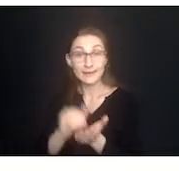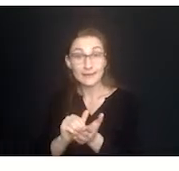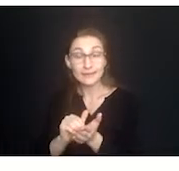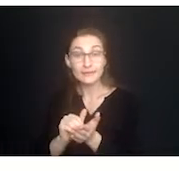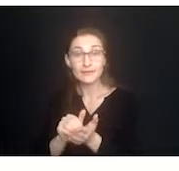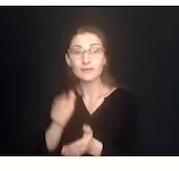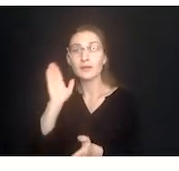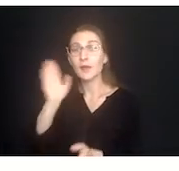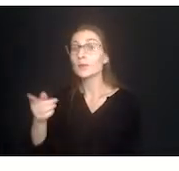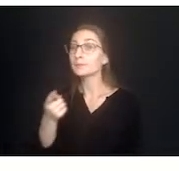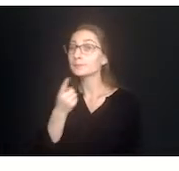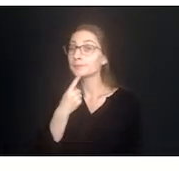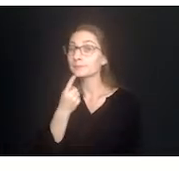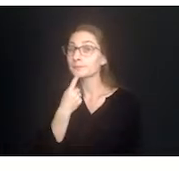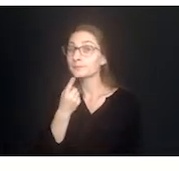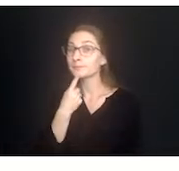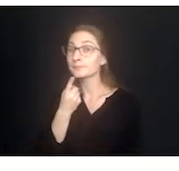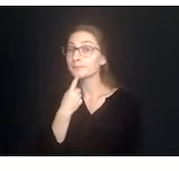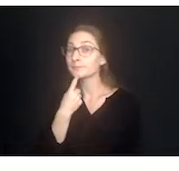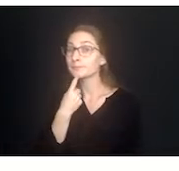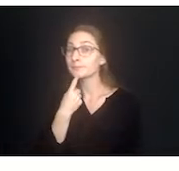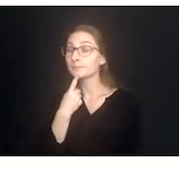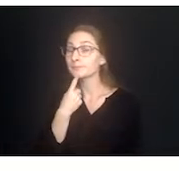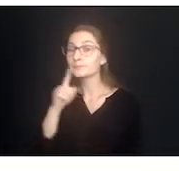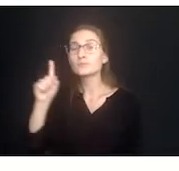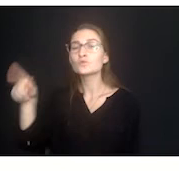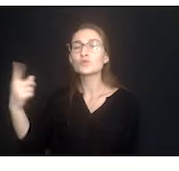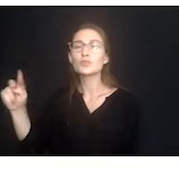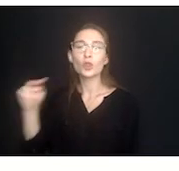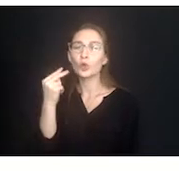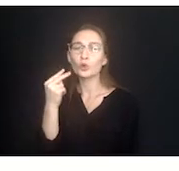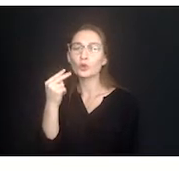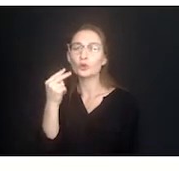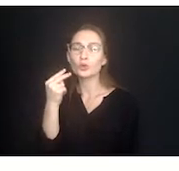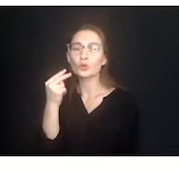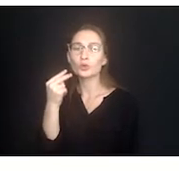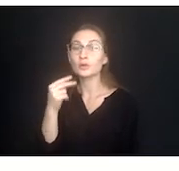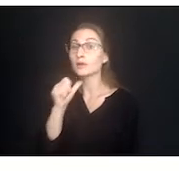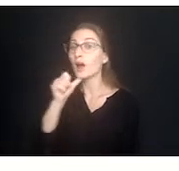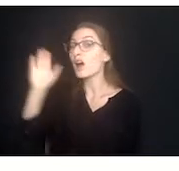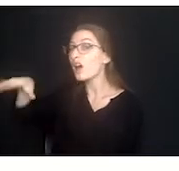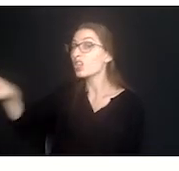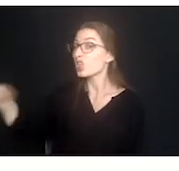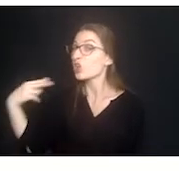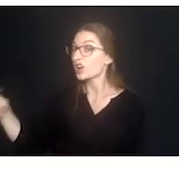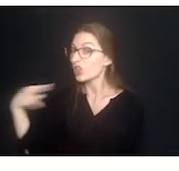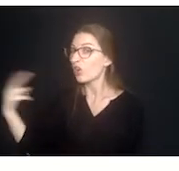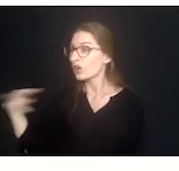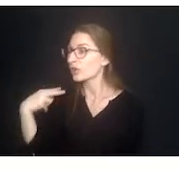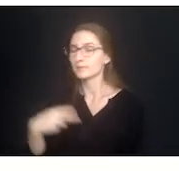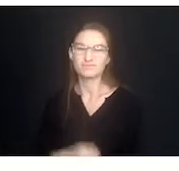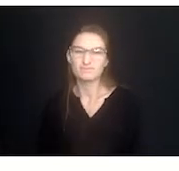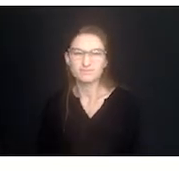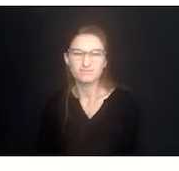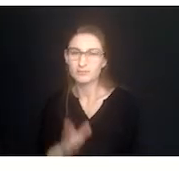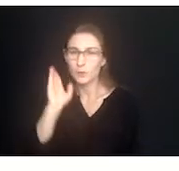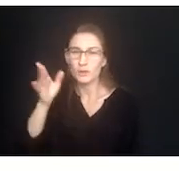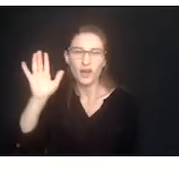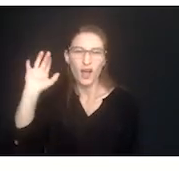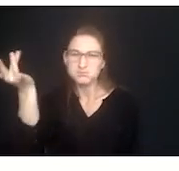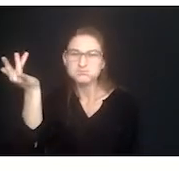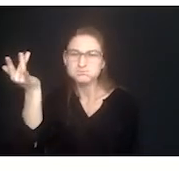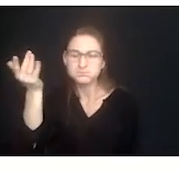want Richie to repeat something, a word I'm trying to teach him, I would tap my chin so that I would get him to just look at my lips instead of saying, look